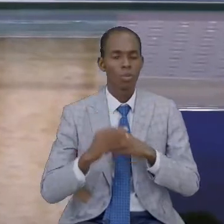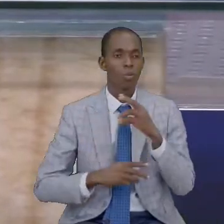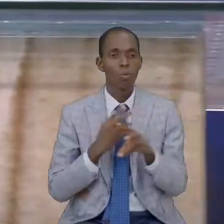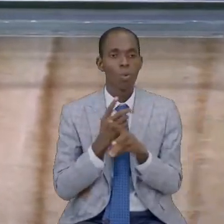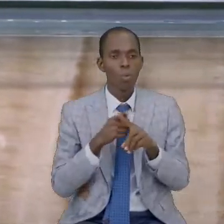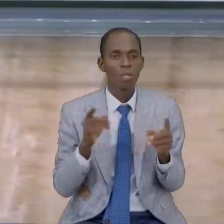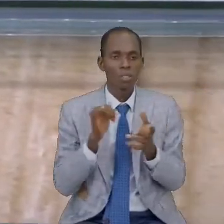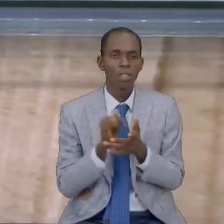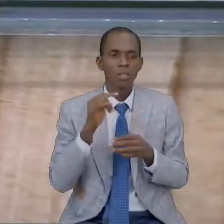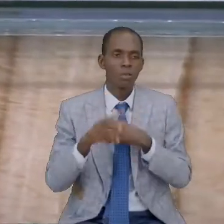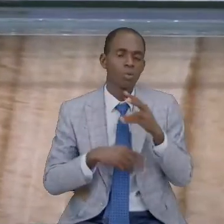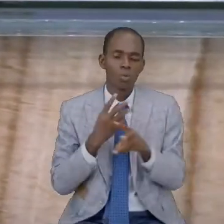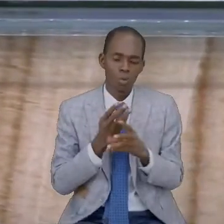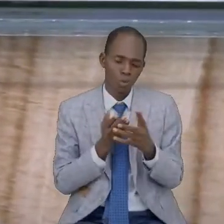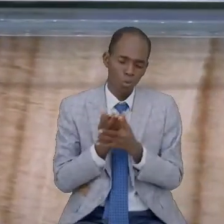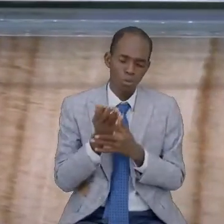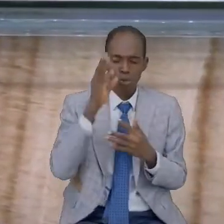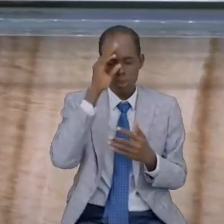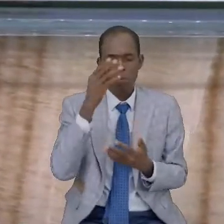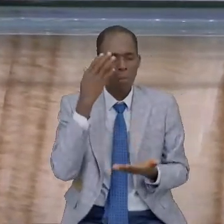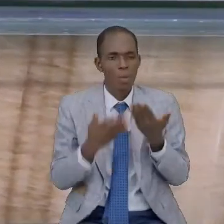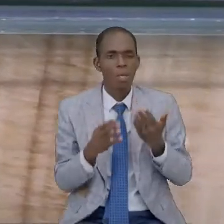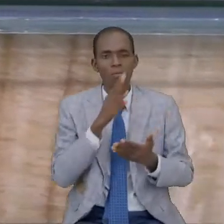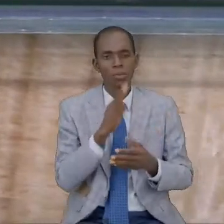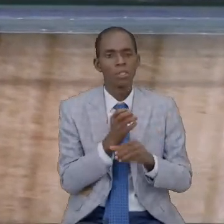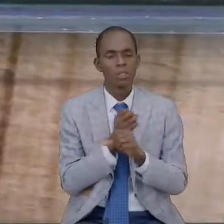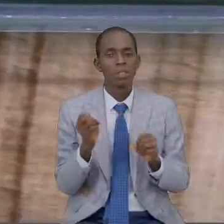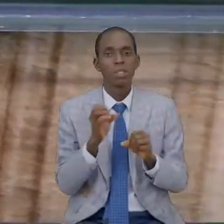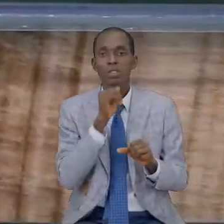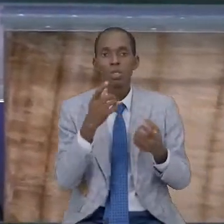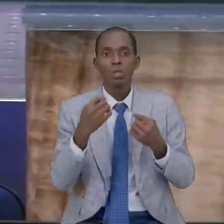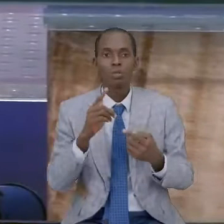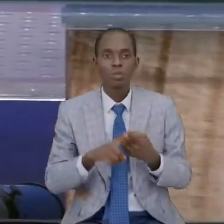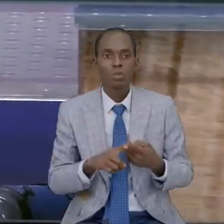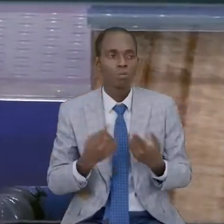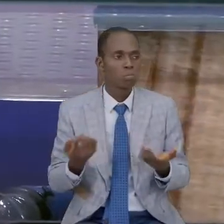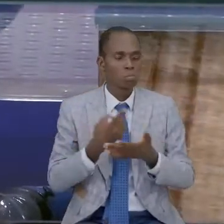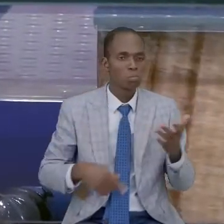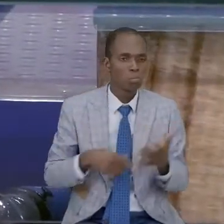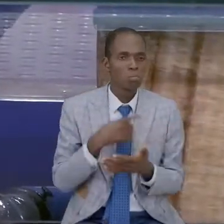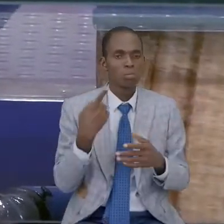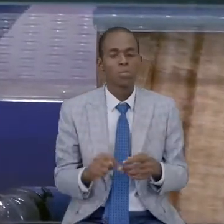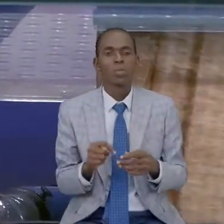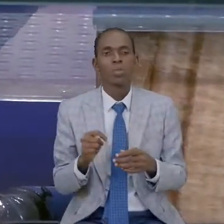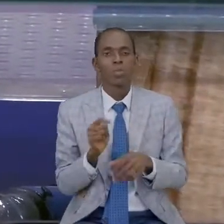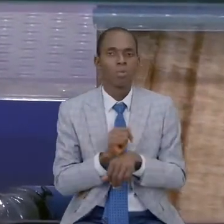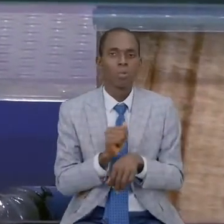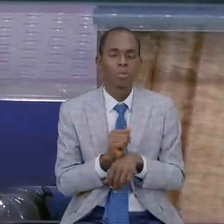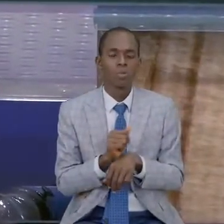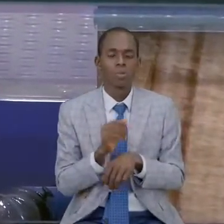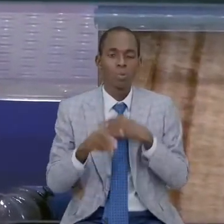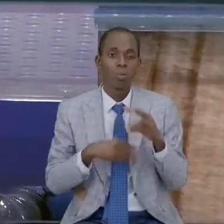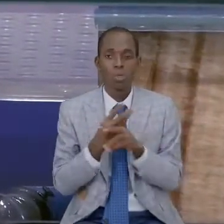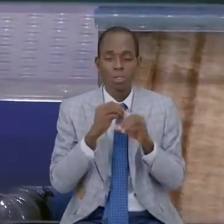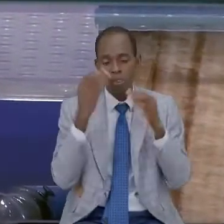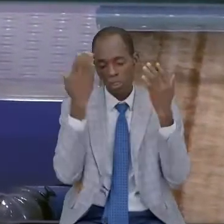through him might be saved. He didn't come to condemn the world in darkness. Why?